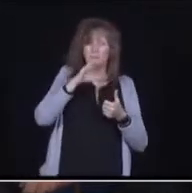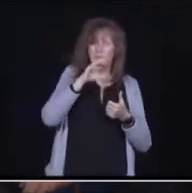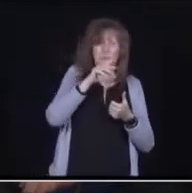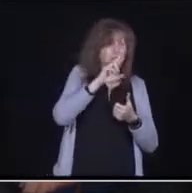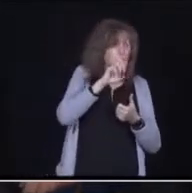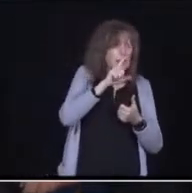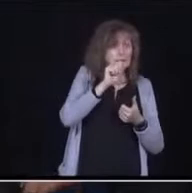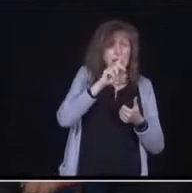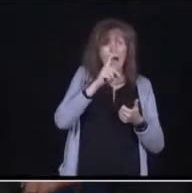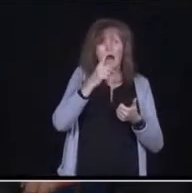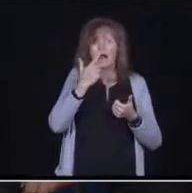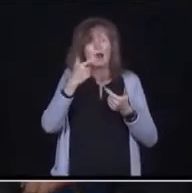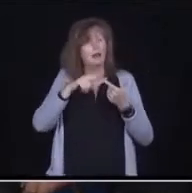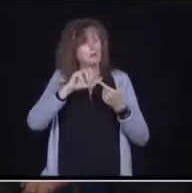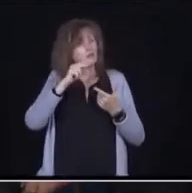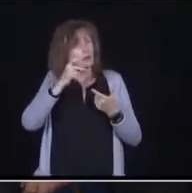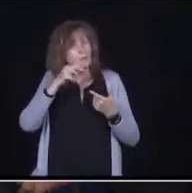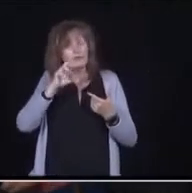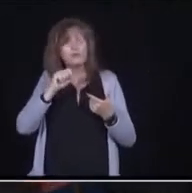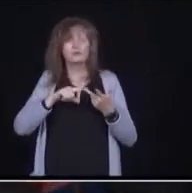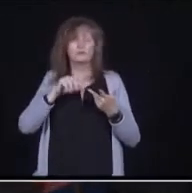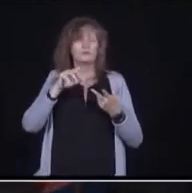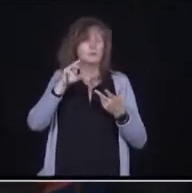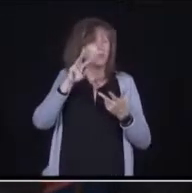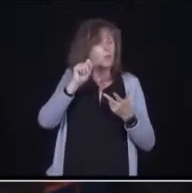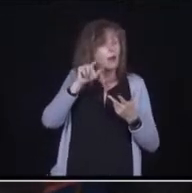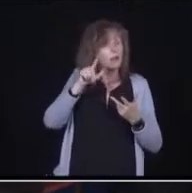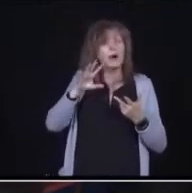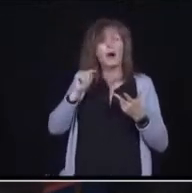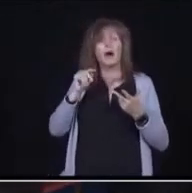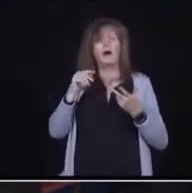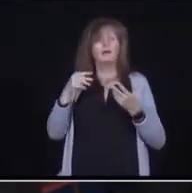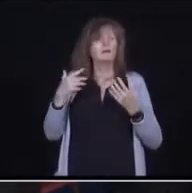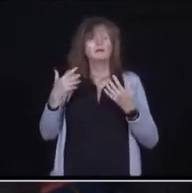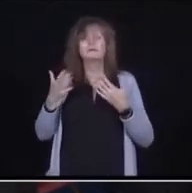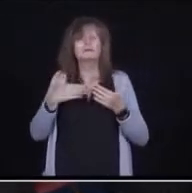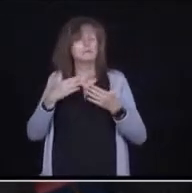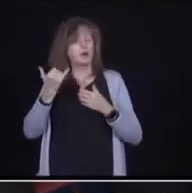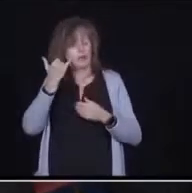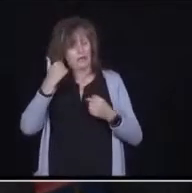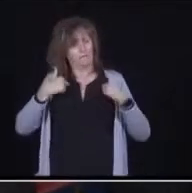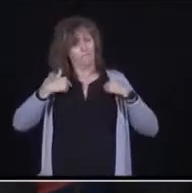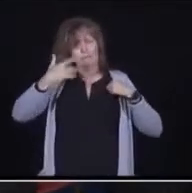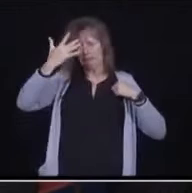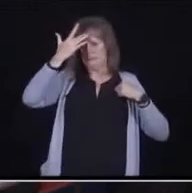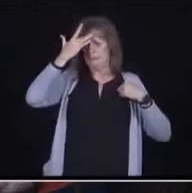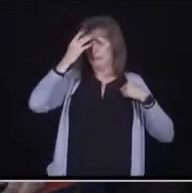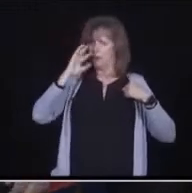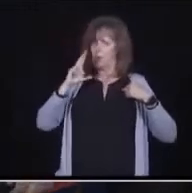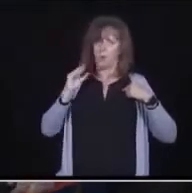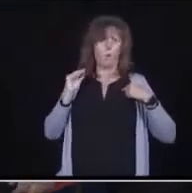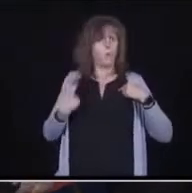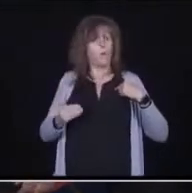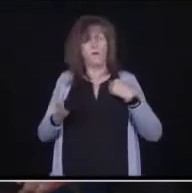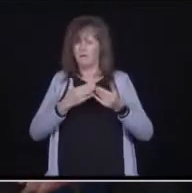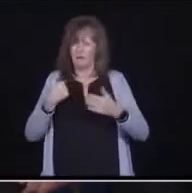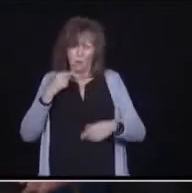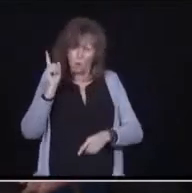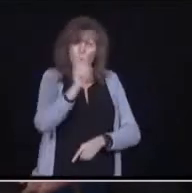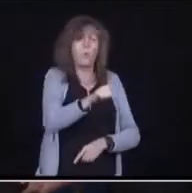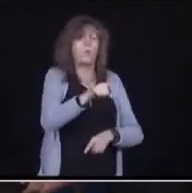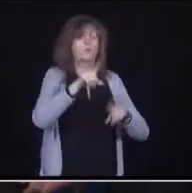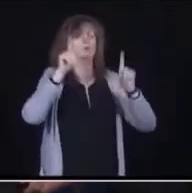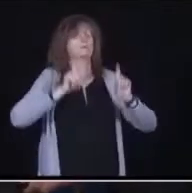for asymptomatic people to go get tested. What that will do is take the weight and the load and the burden off the